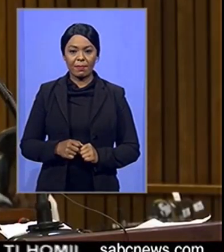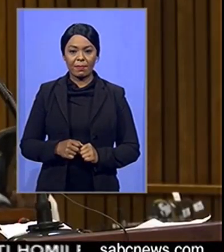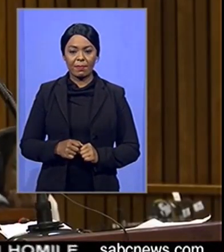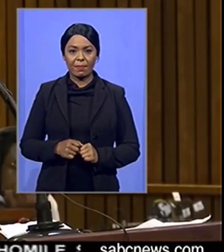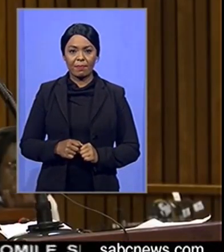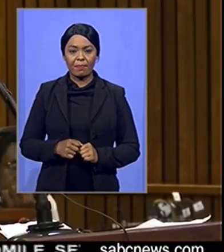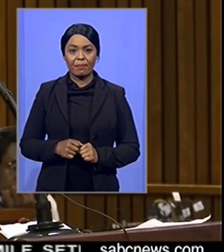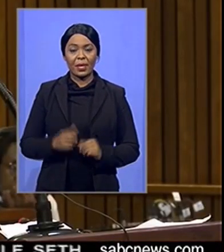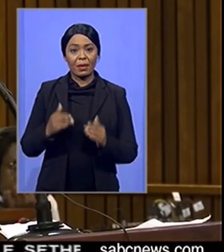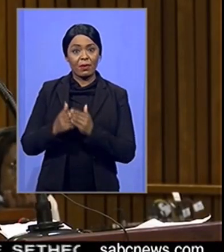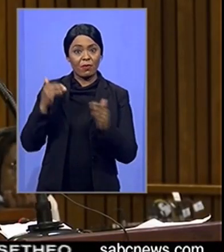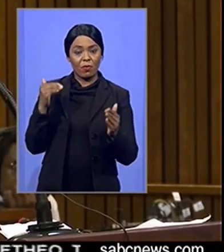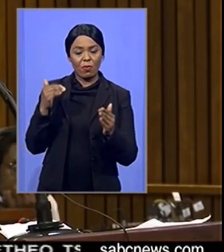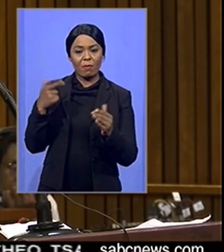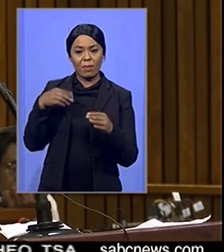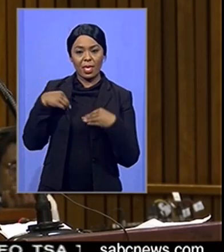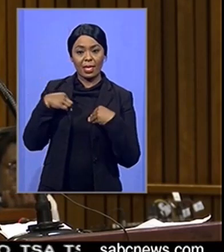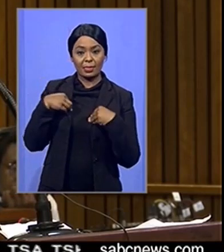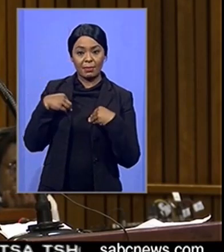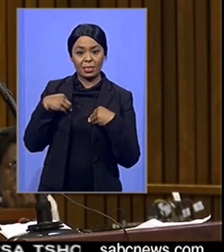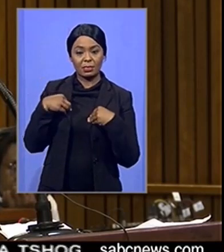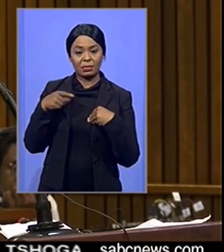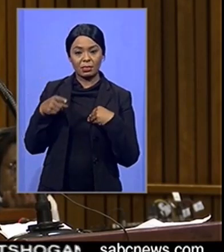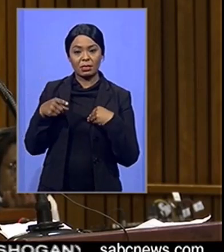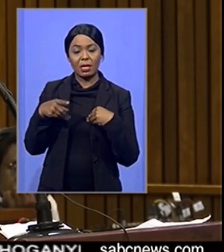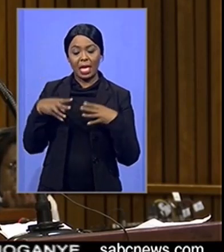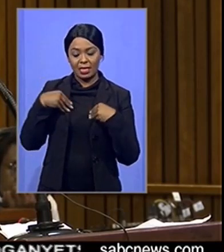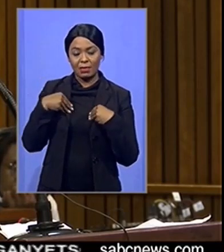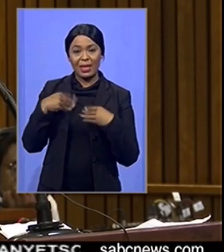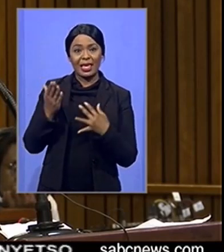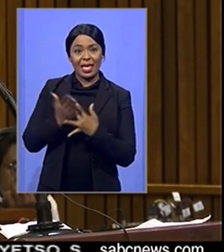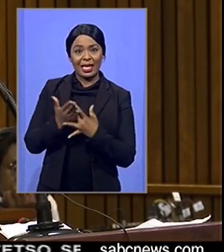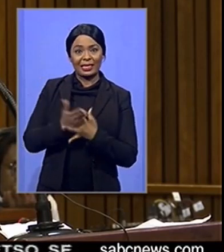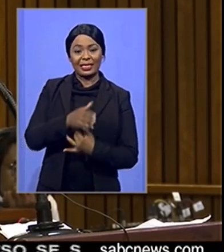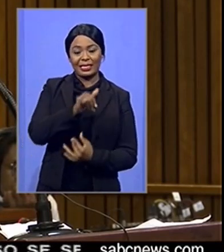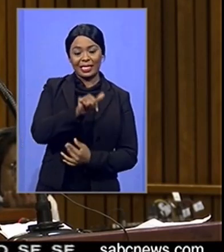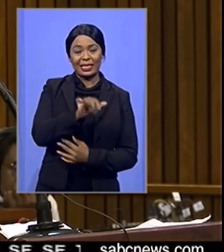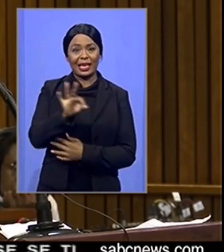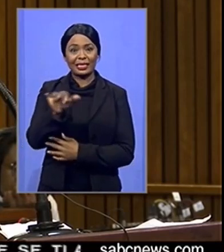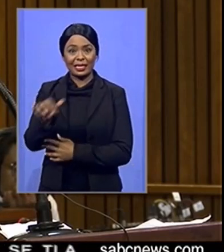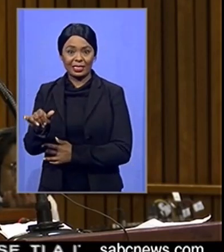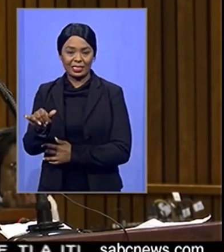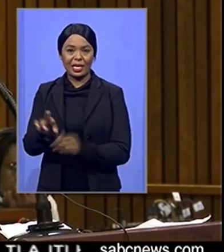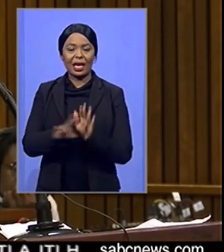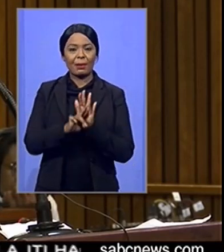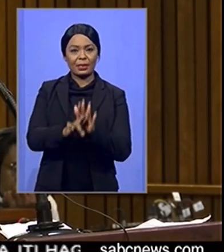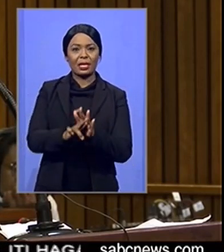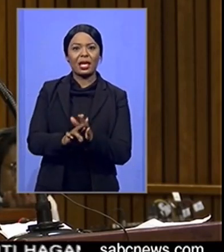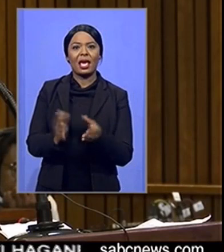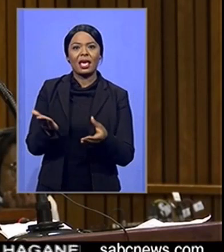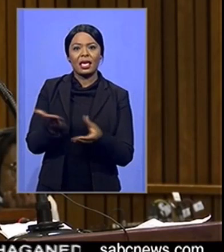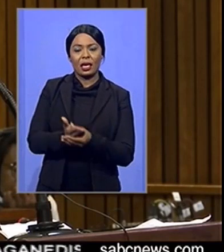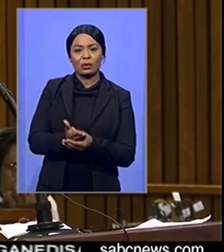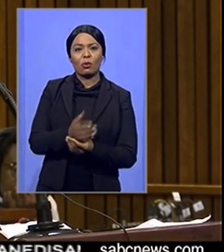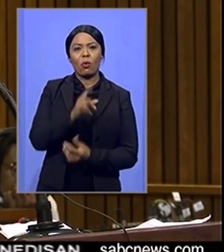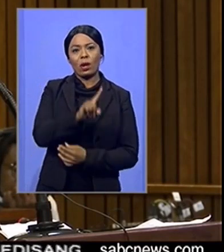Before I can even accept the case of 636 to represent the accused 1 to 4,